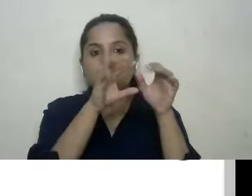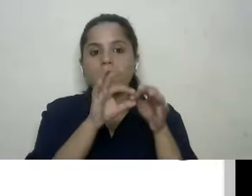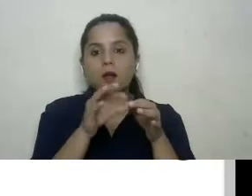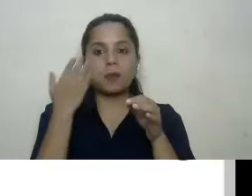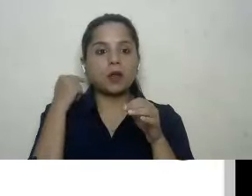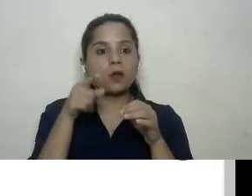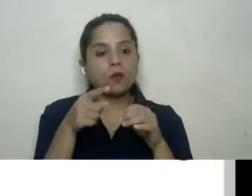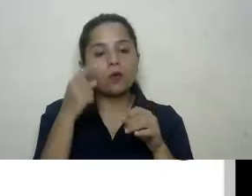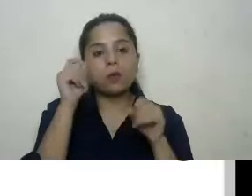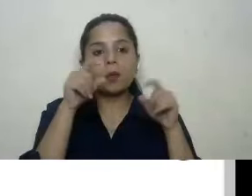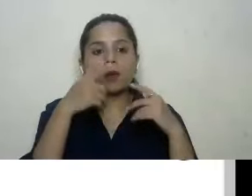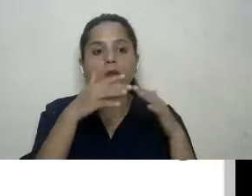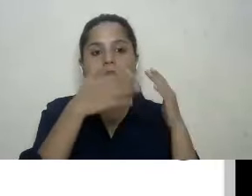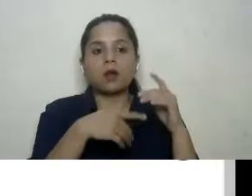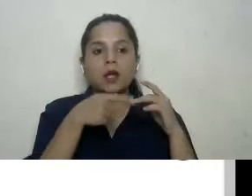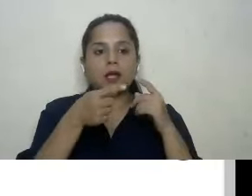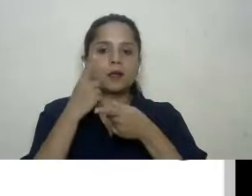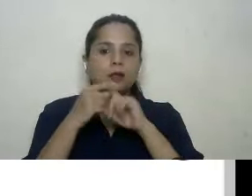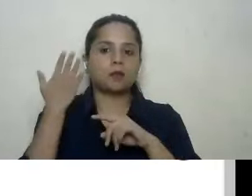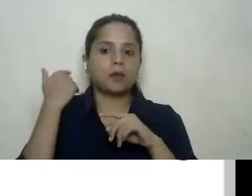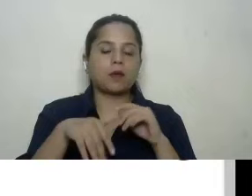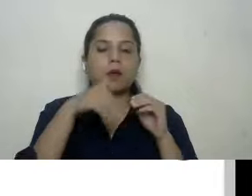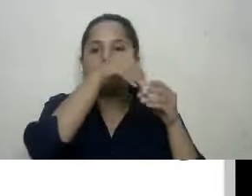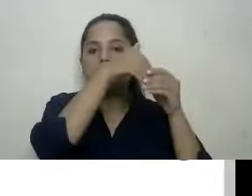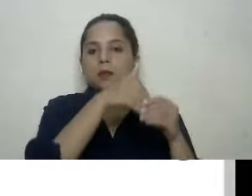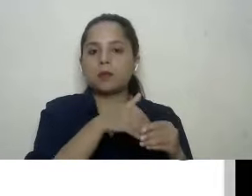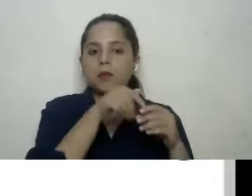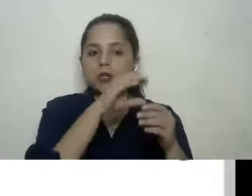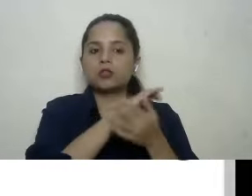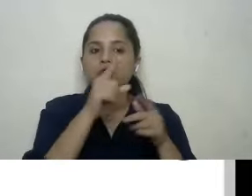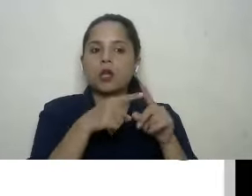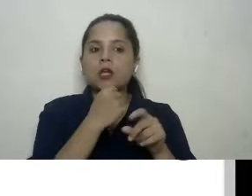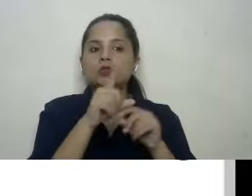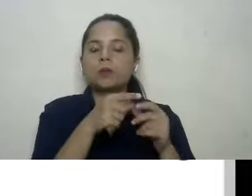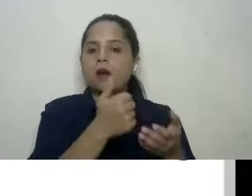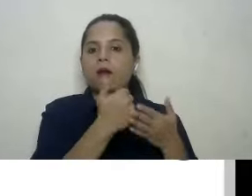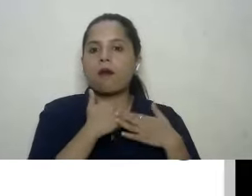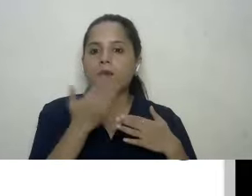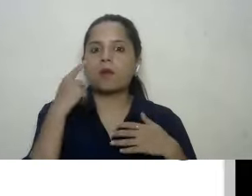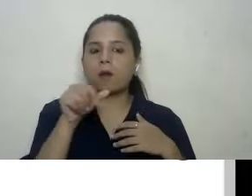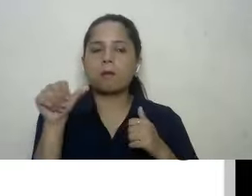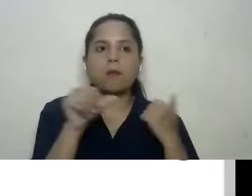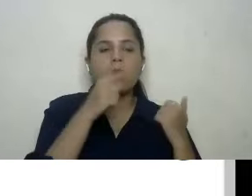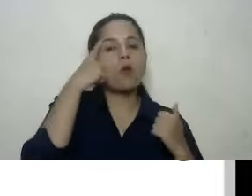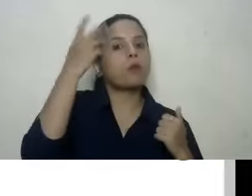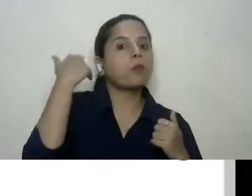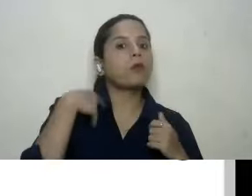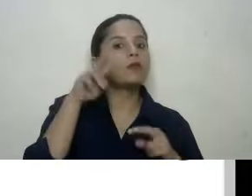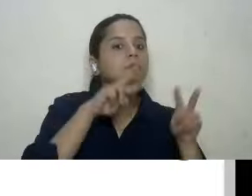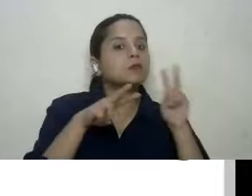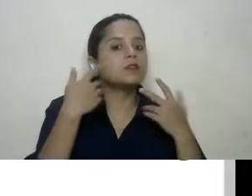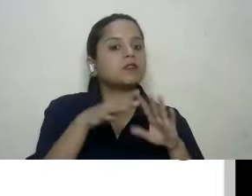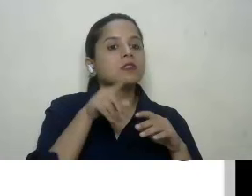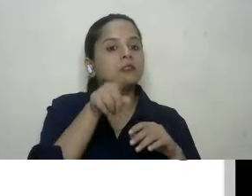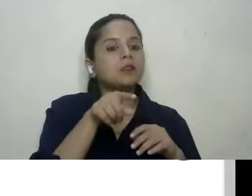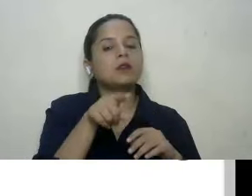had, are in the history, and that's a very helpful feature of ChatGPT, because you can go back to any conversation and restart or add on